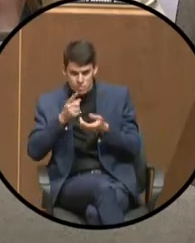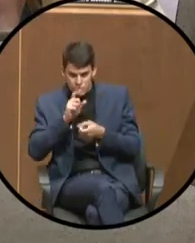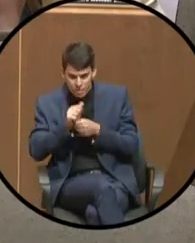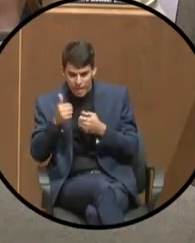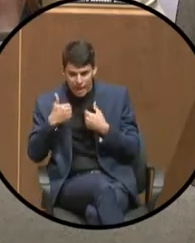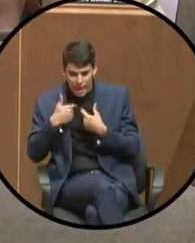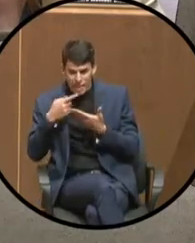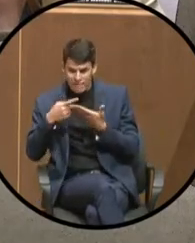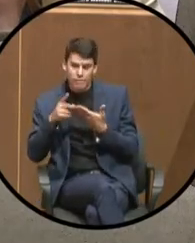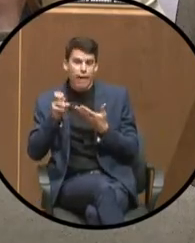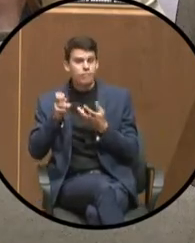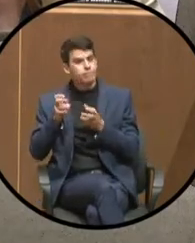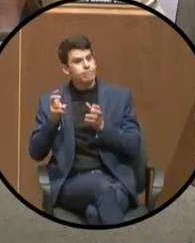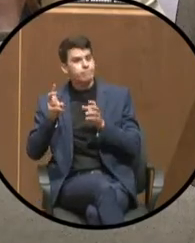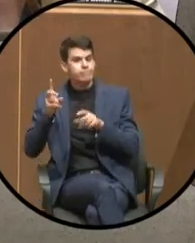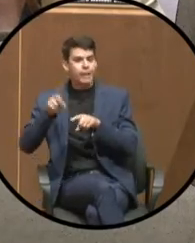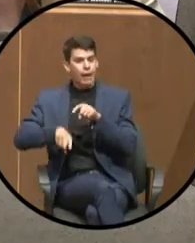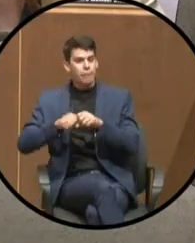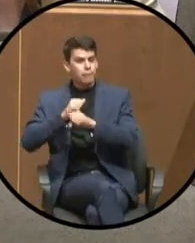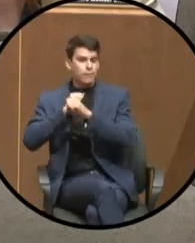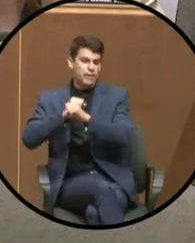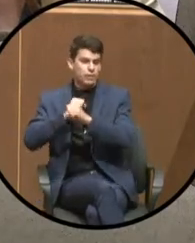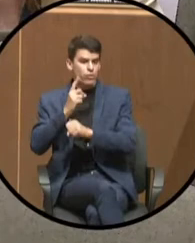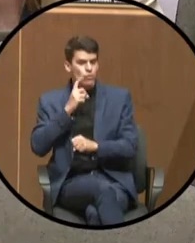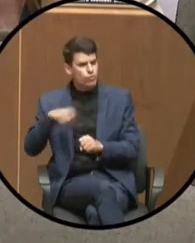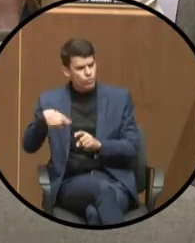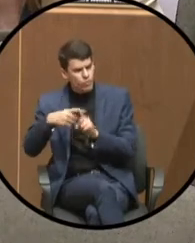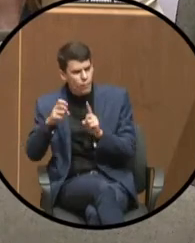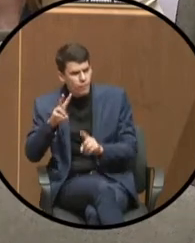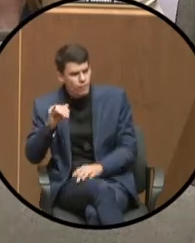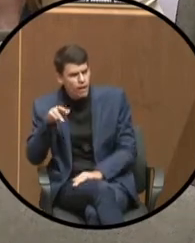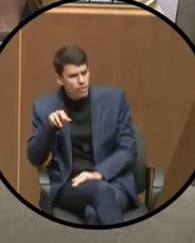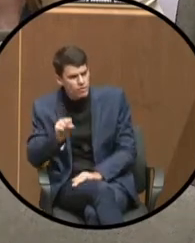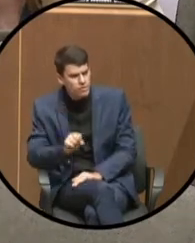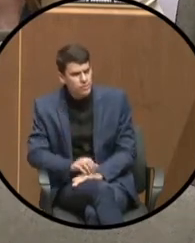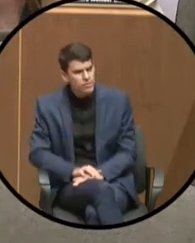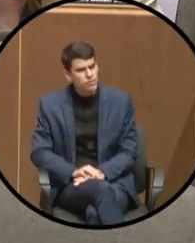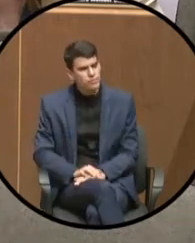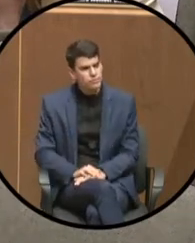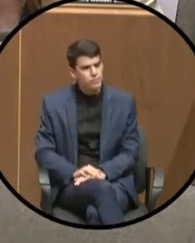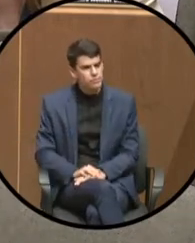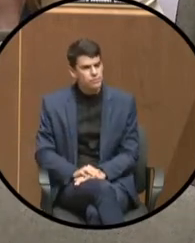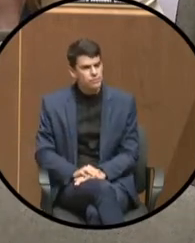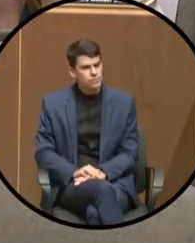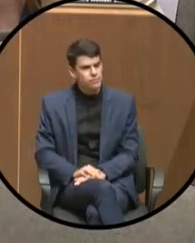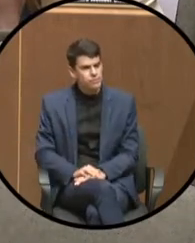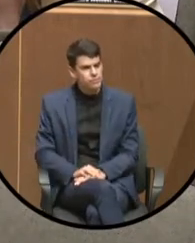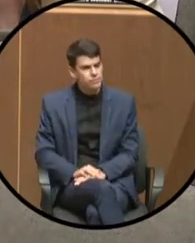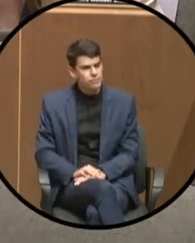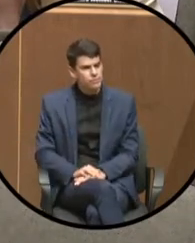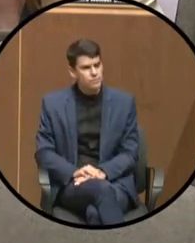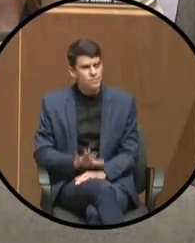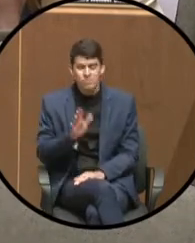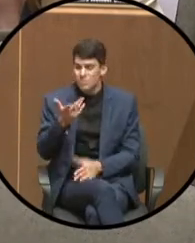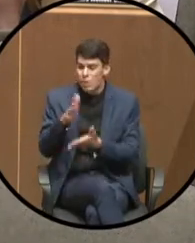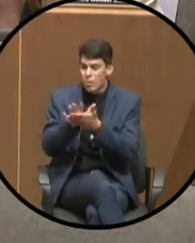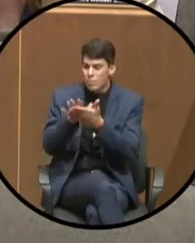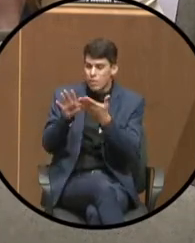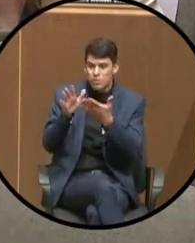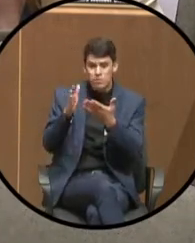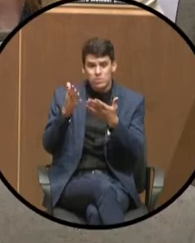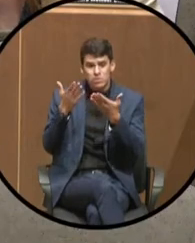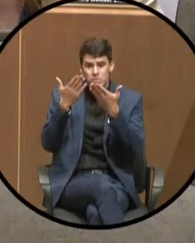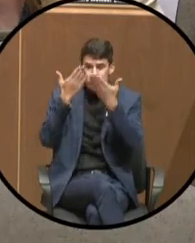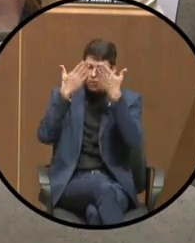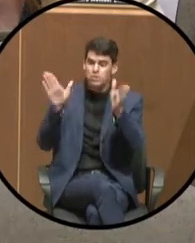that they can't protect you from a virus, and that disclaimer is located on the box. I have completely given up on the public school system in this